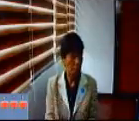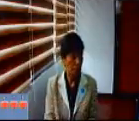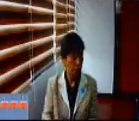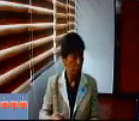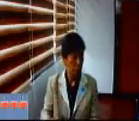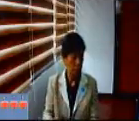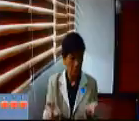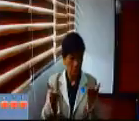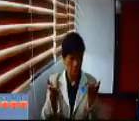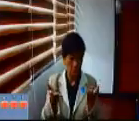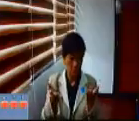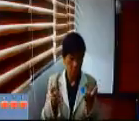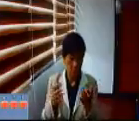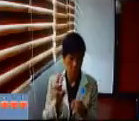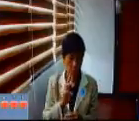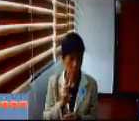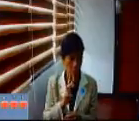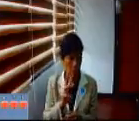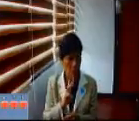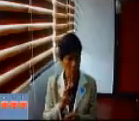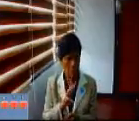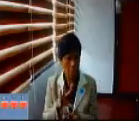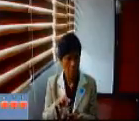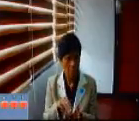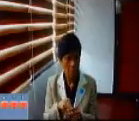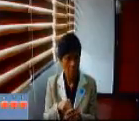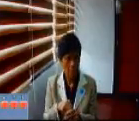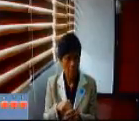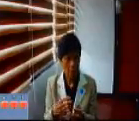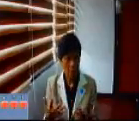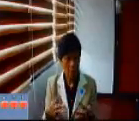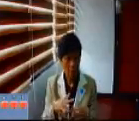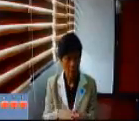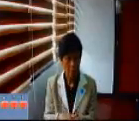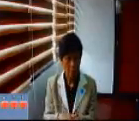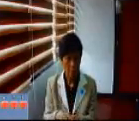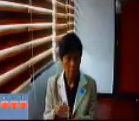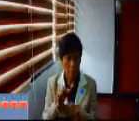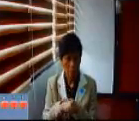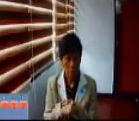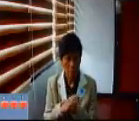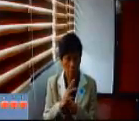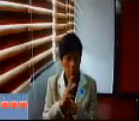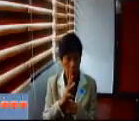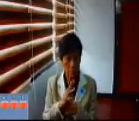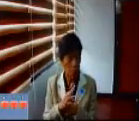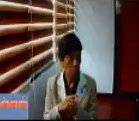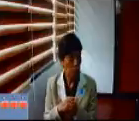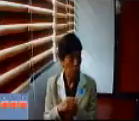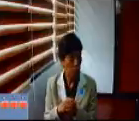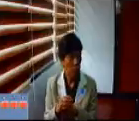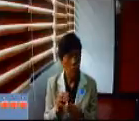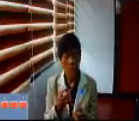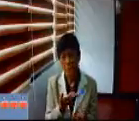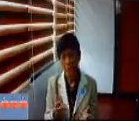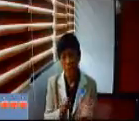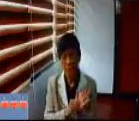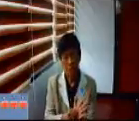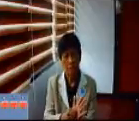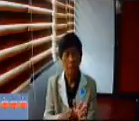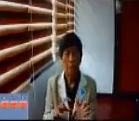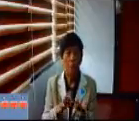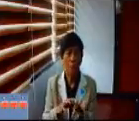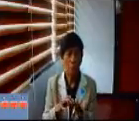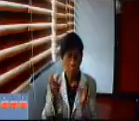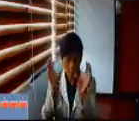saltwater intrusion, and a lot of those are sort of symptoms of climate change or